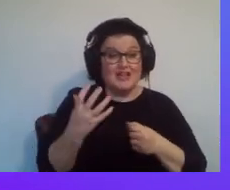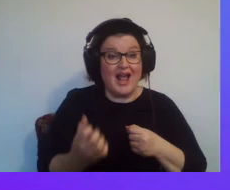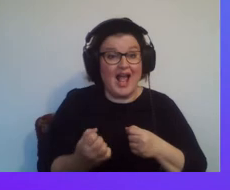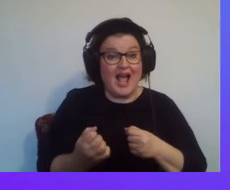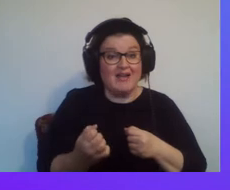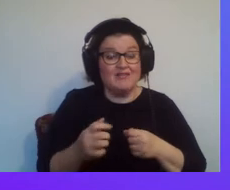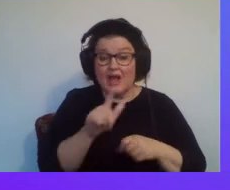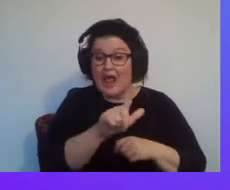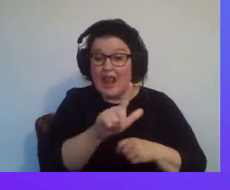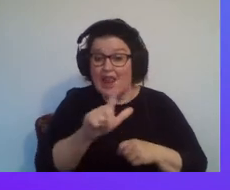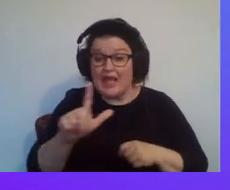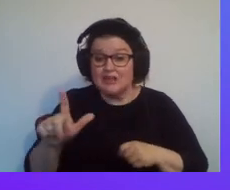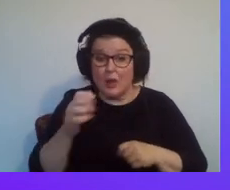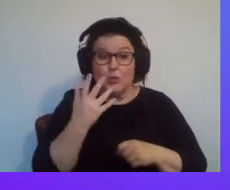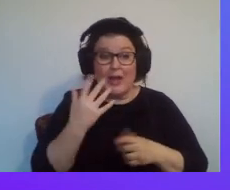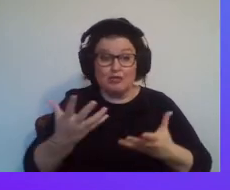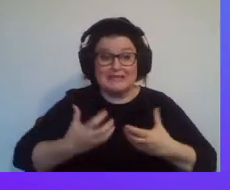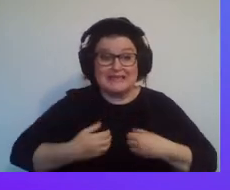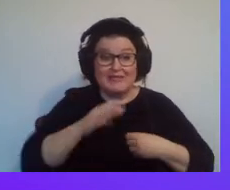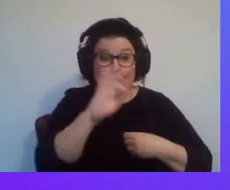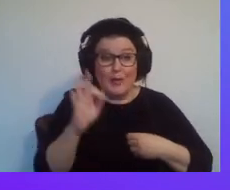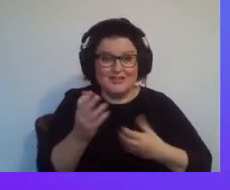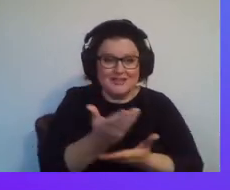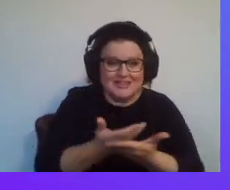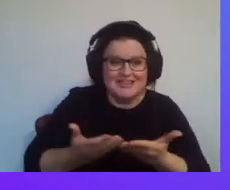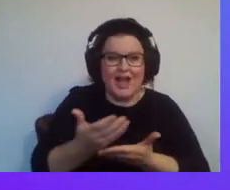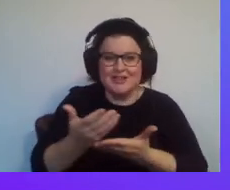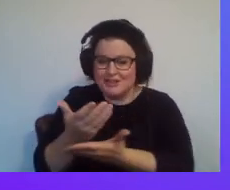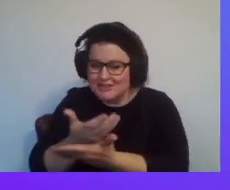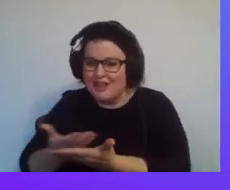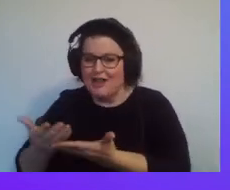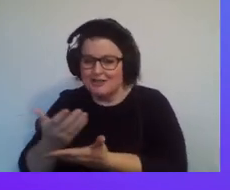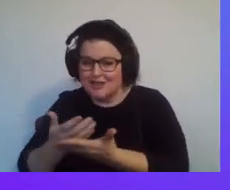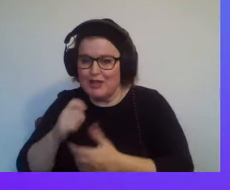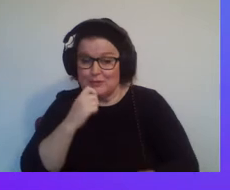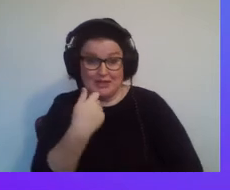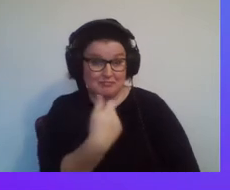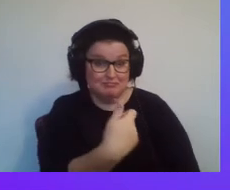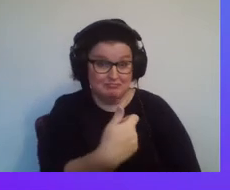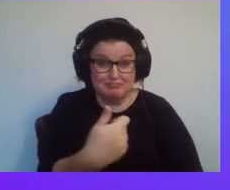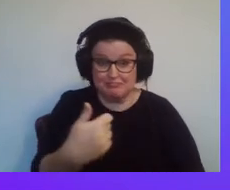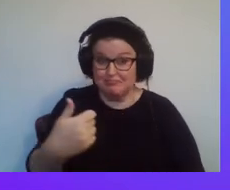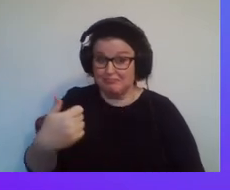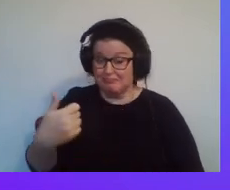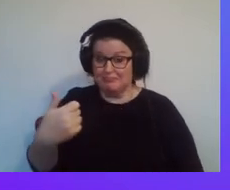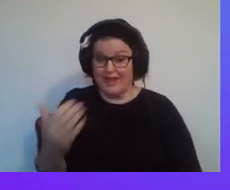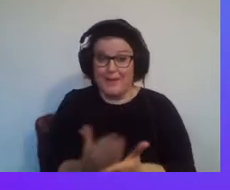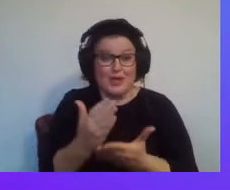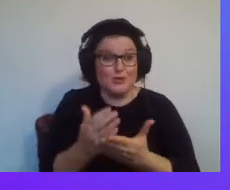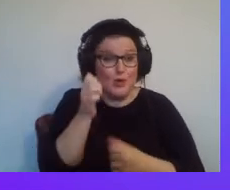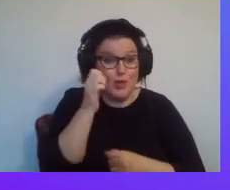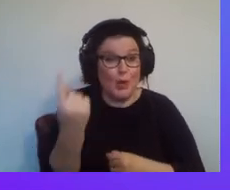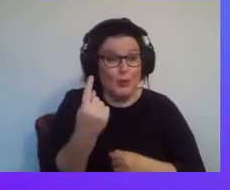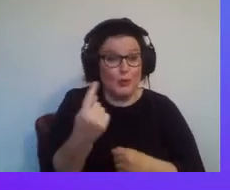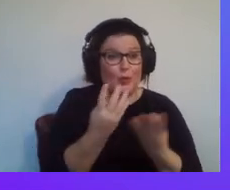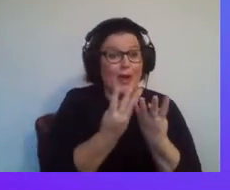as we receive them and discussing them with our panel members. So to introduce the panel members to you, I'd like to